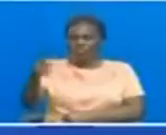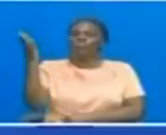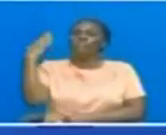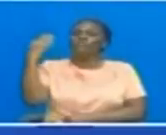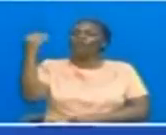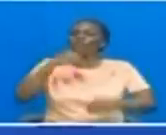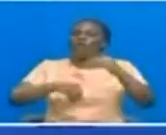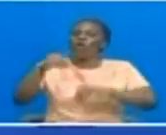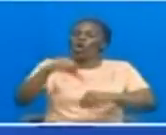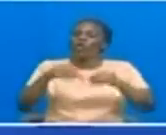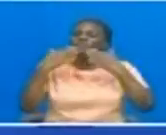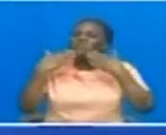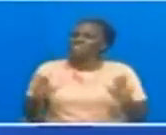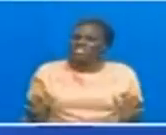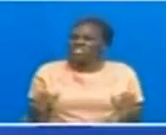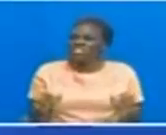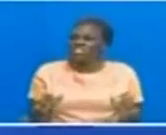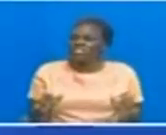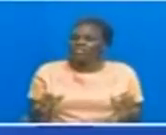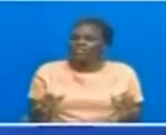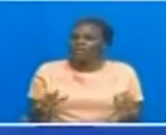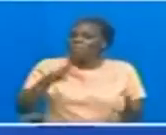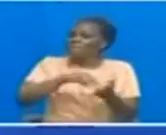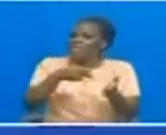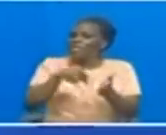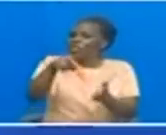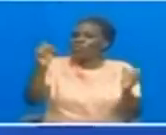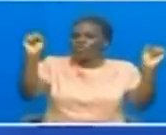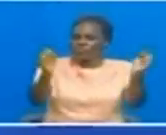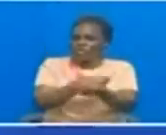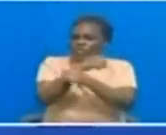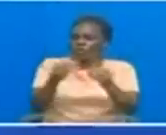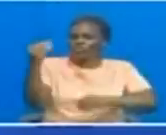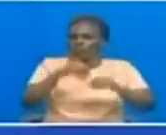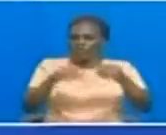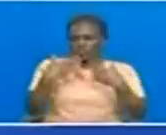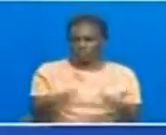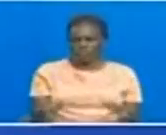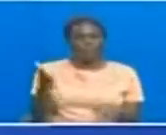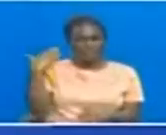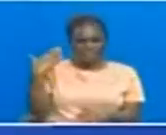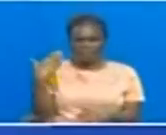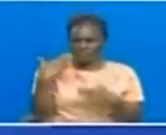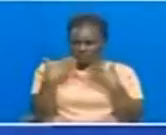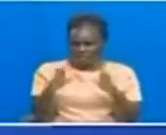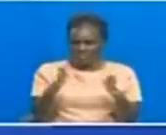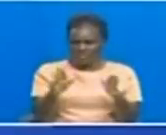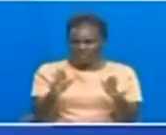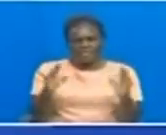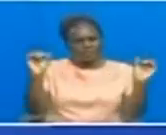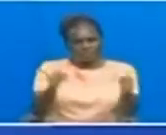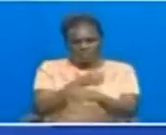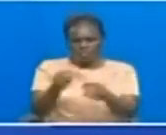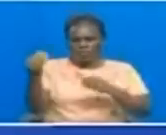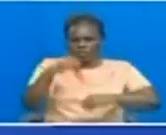previously voted. Okay. Yes. Your vote for governor was already received previously. So, you cannot, so that means you cannot